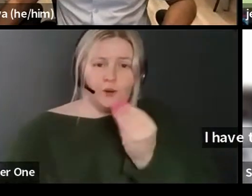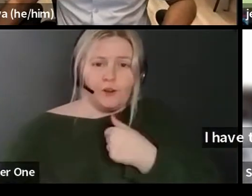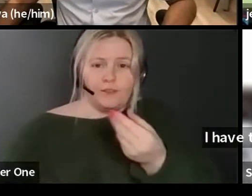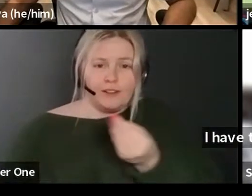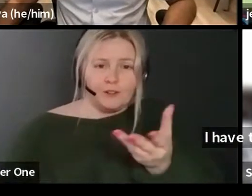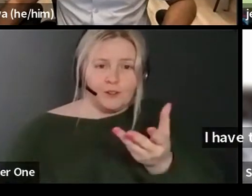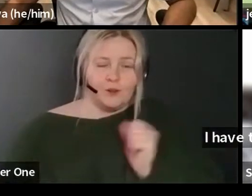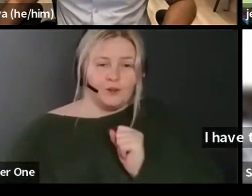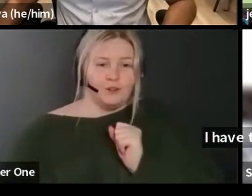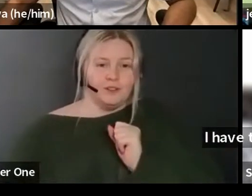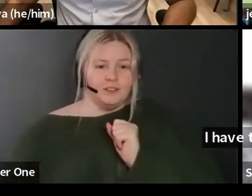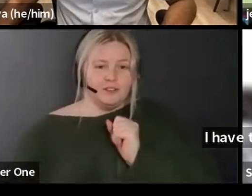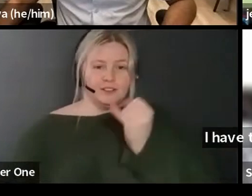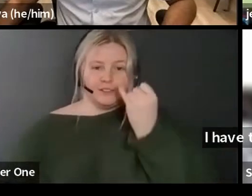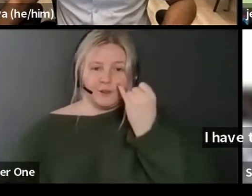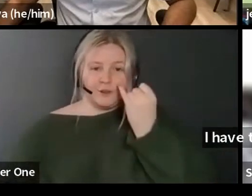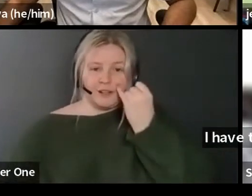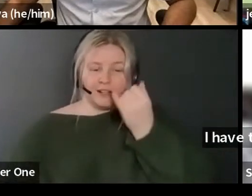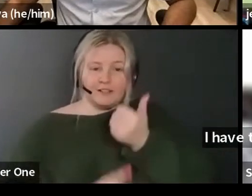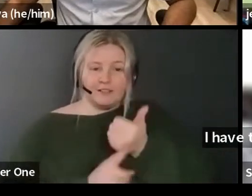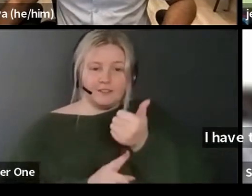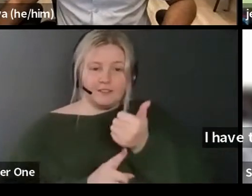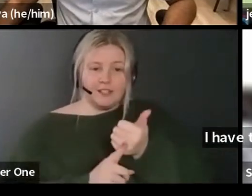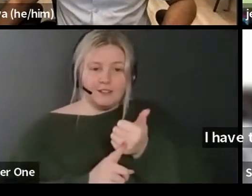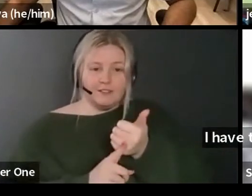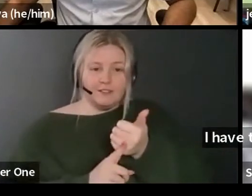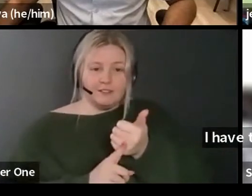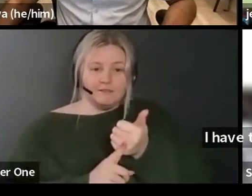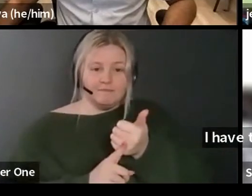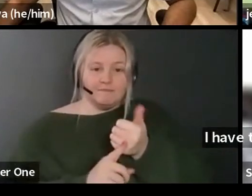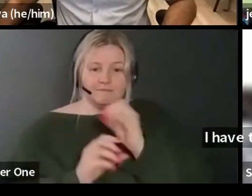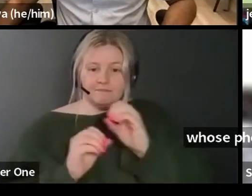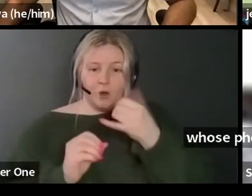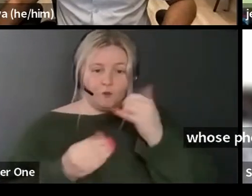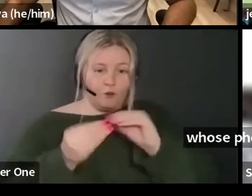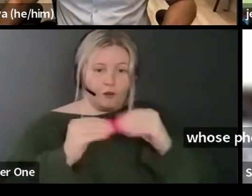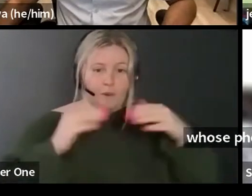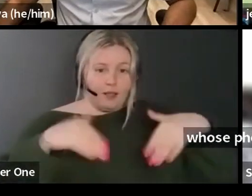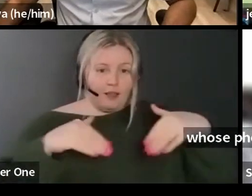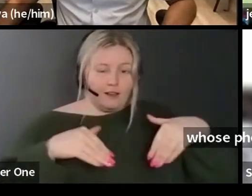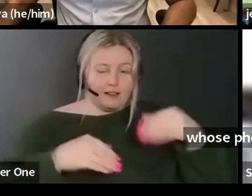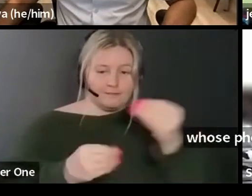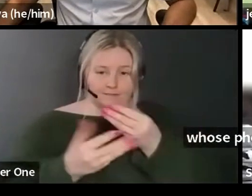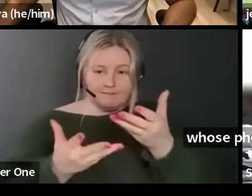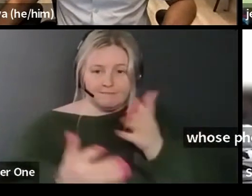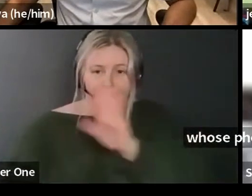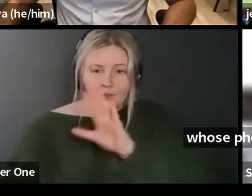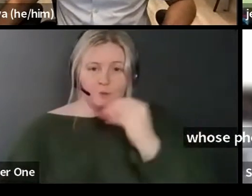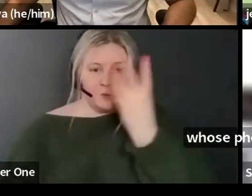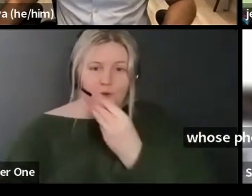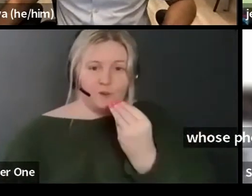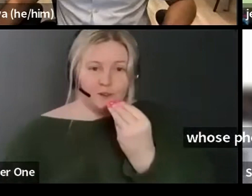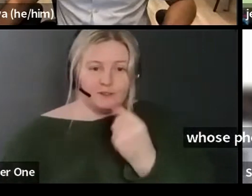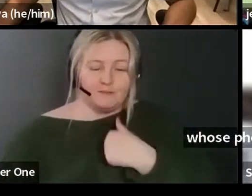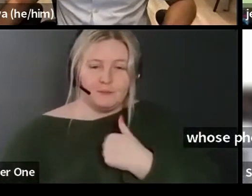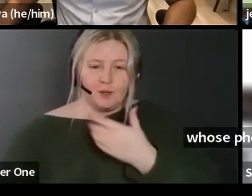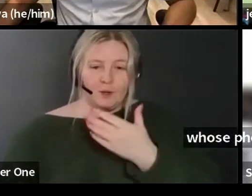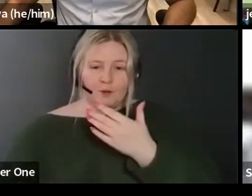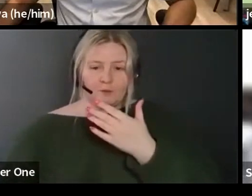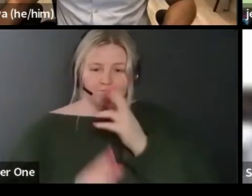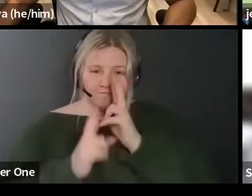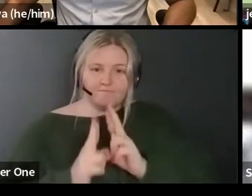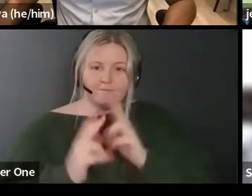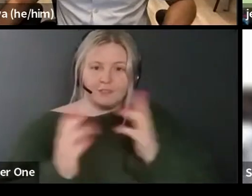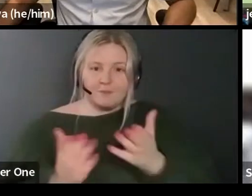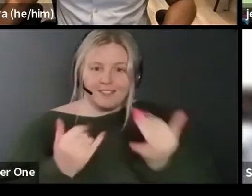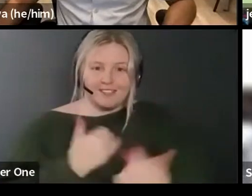So for those of you who are not, whose phone number I don't have, you're also very beautiful, and I am so honored to be in this space with you.